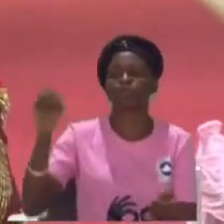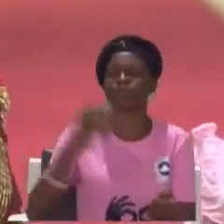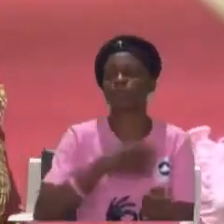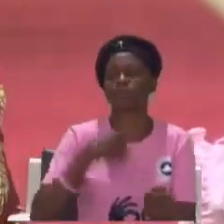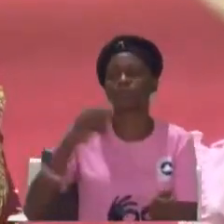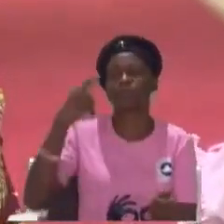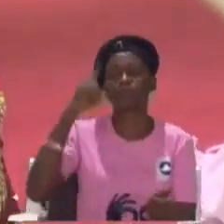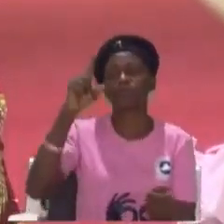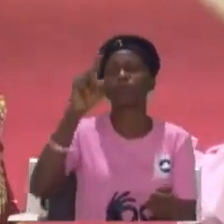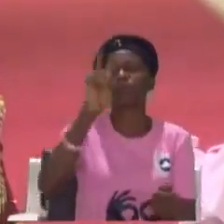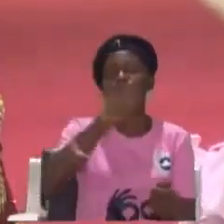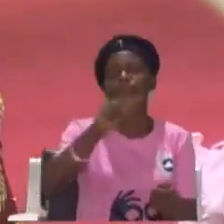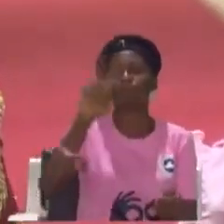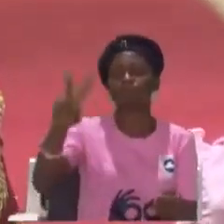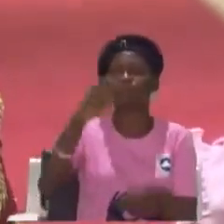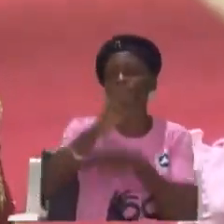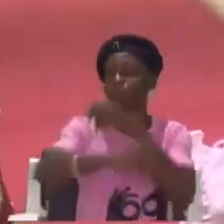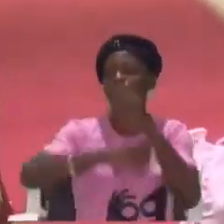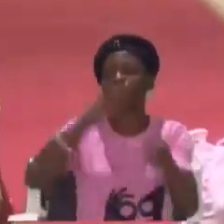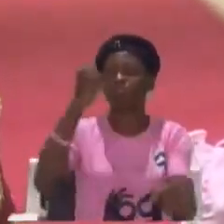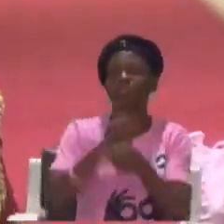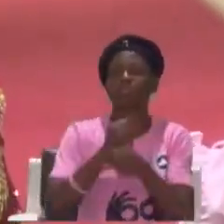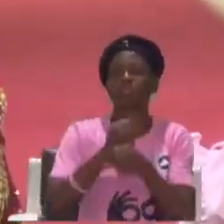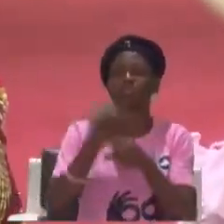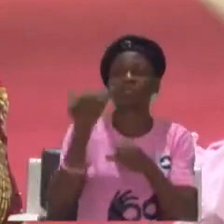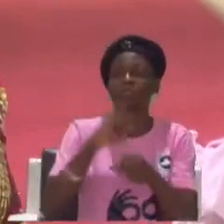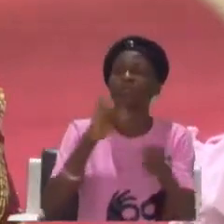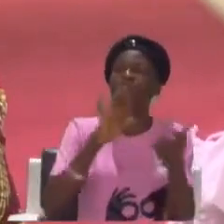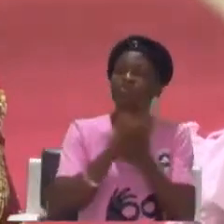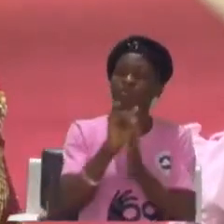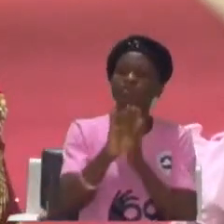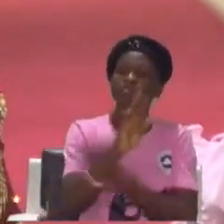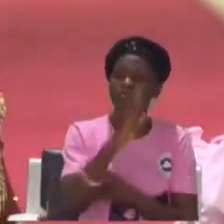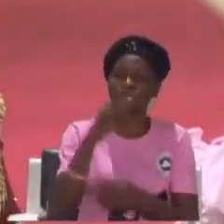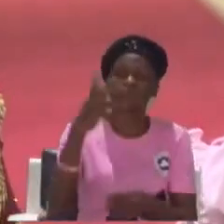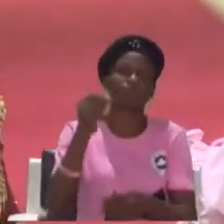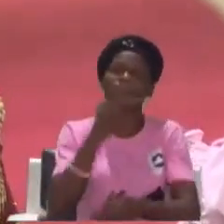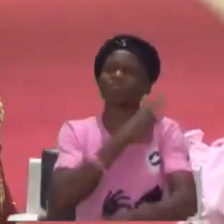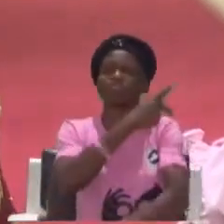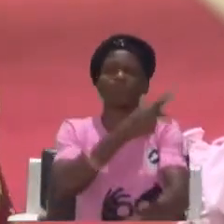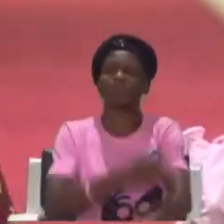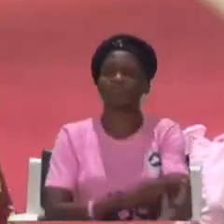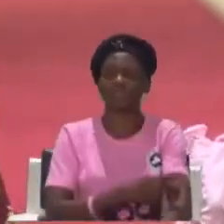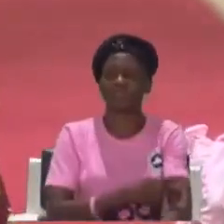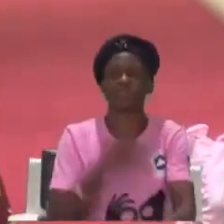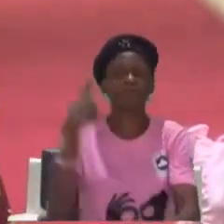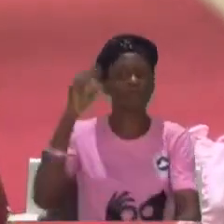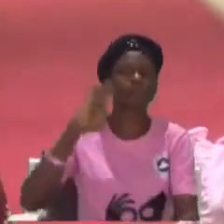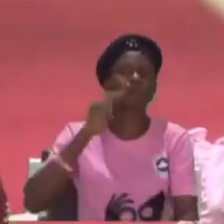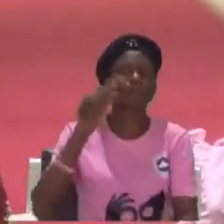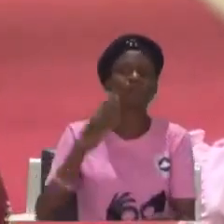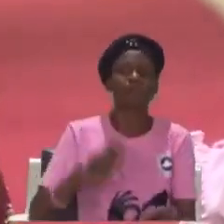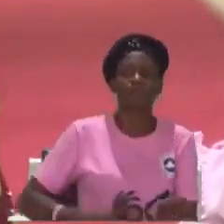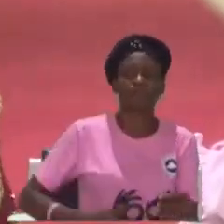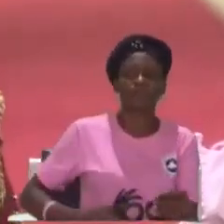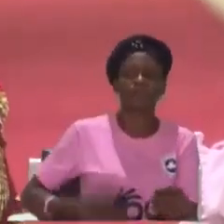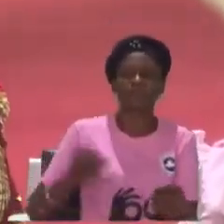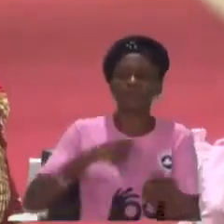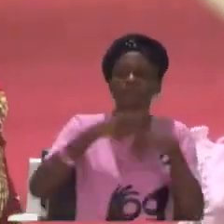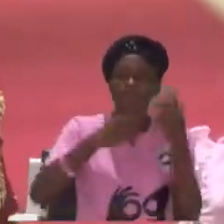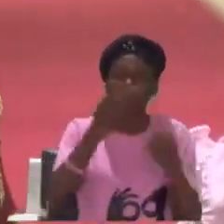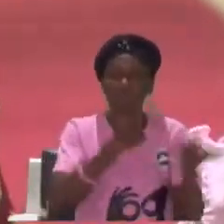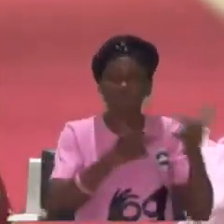for 22 years we were trusting God for the fruit of the womb. We were going from hospital